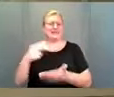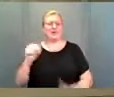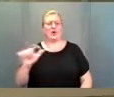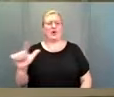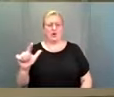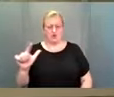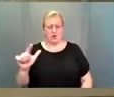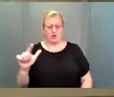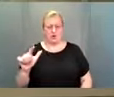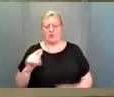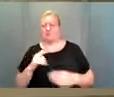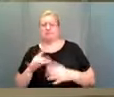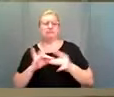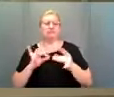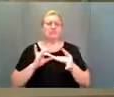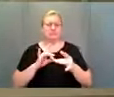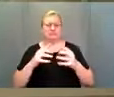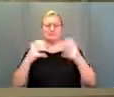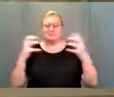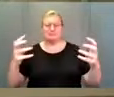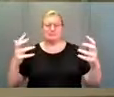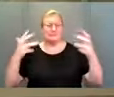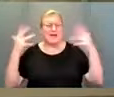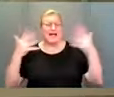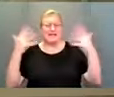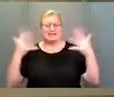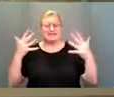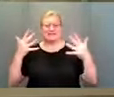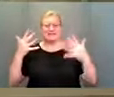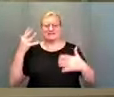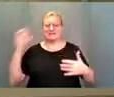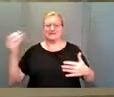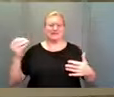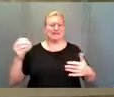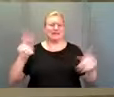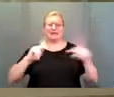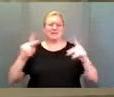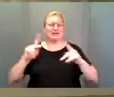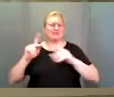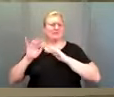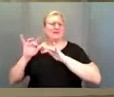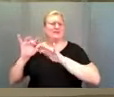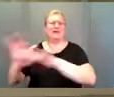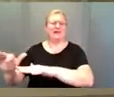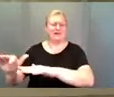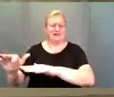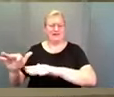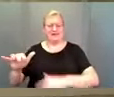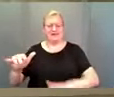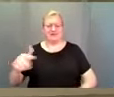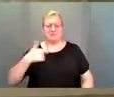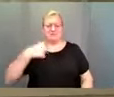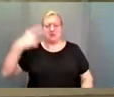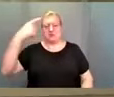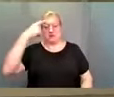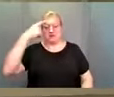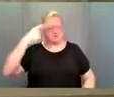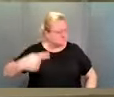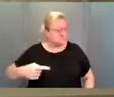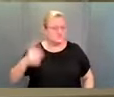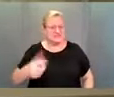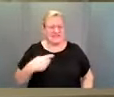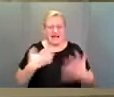spit a few lyrics and the crowd went wild. He walked out of the dance and the whole crowd walked out the dance. And I said to myself, damn, I wanna